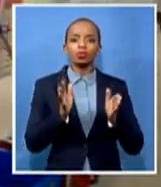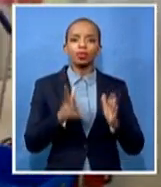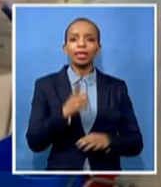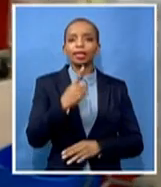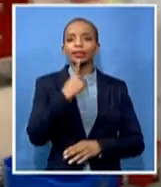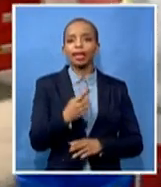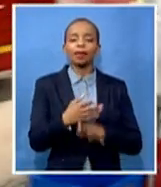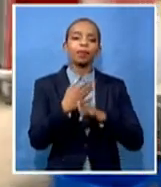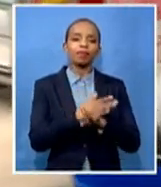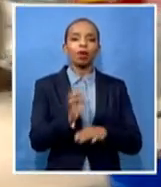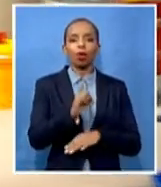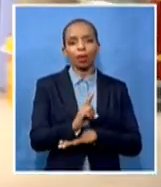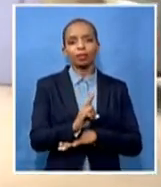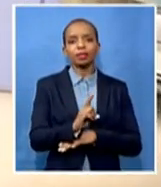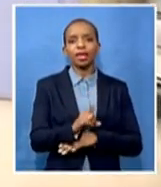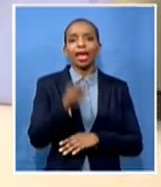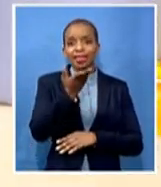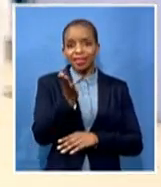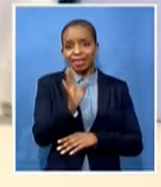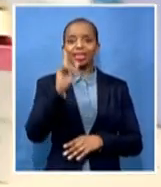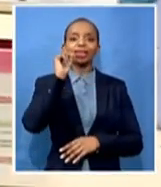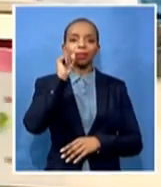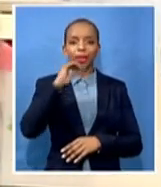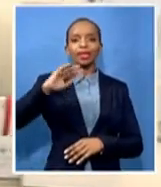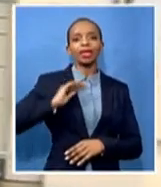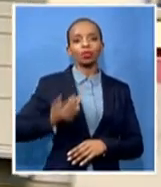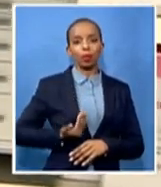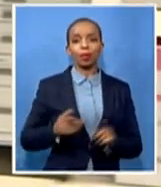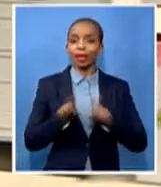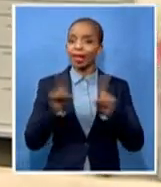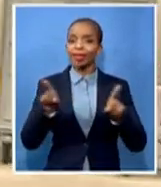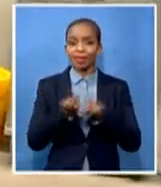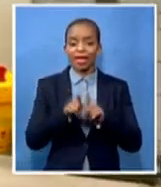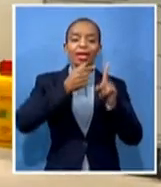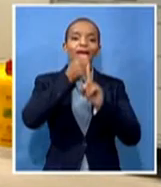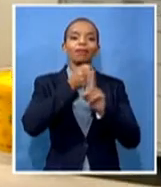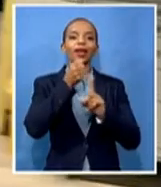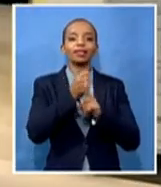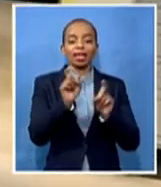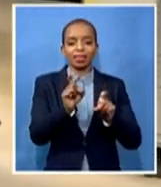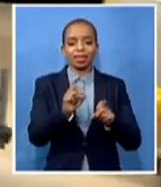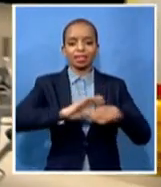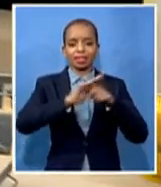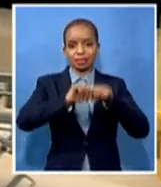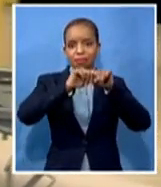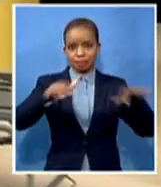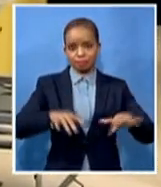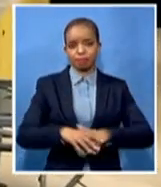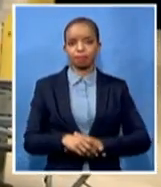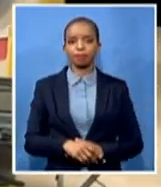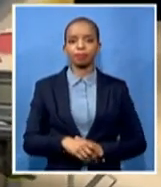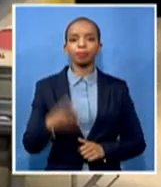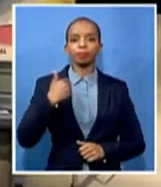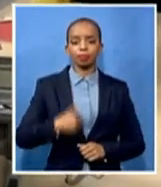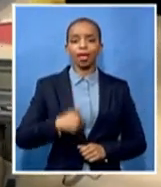the center of fighting this COVID-19 pandemic. And I know here at the Charlotte Maxeke Hospital, there have been quite